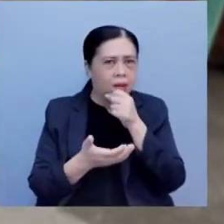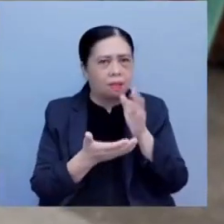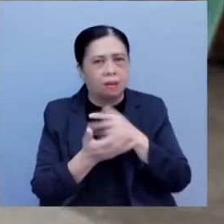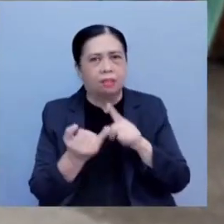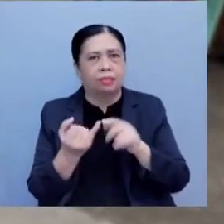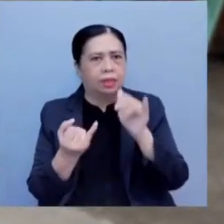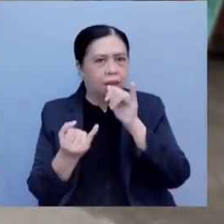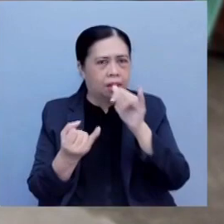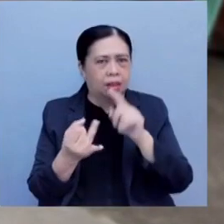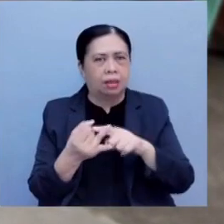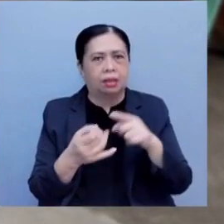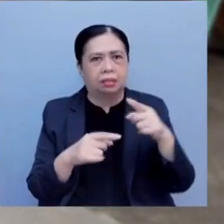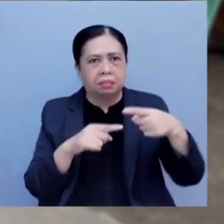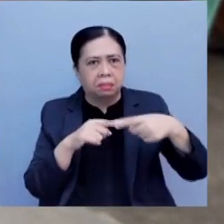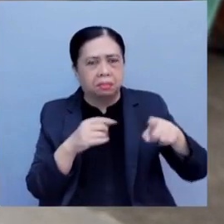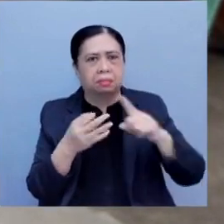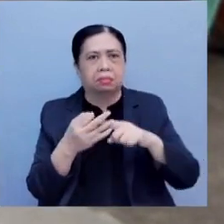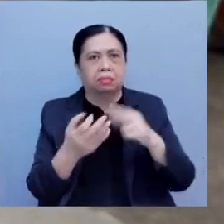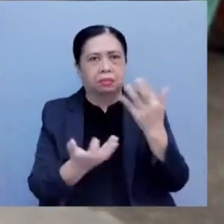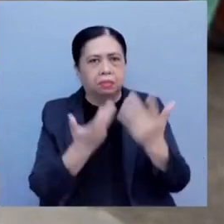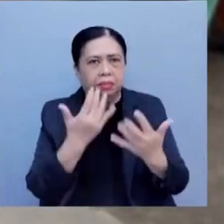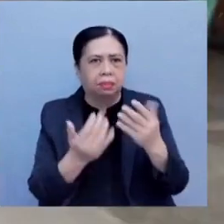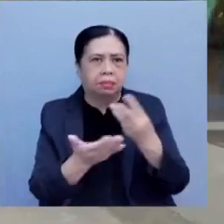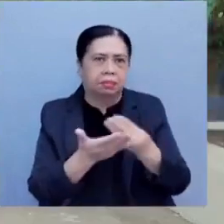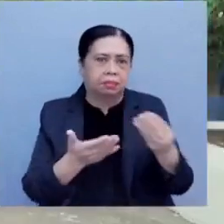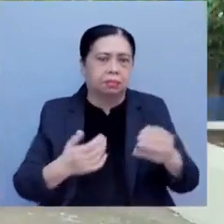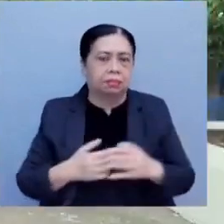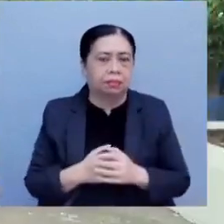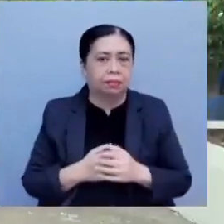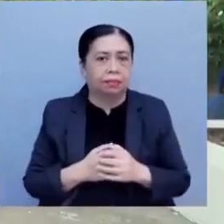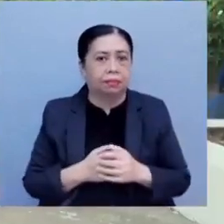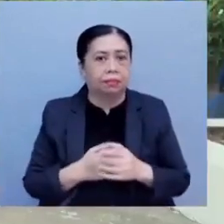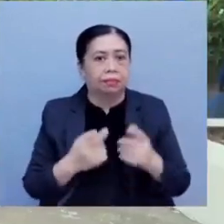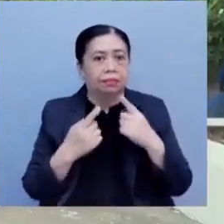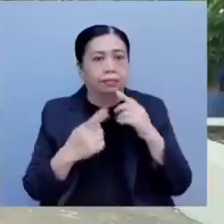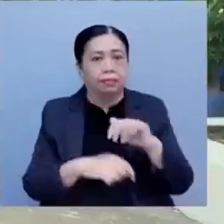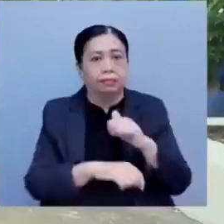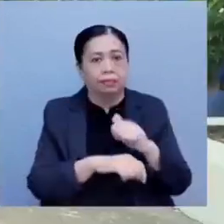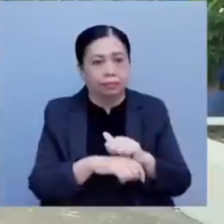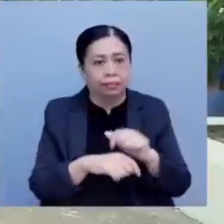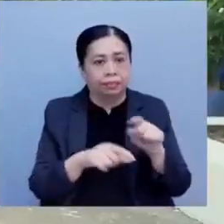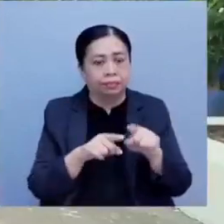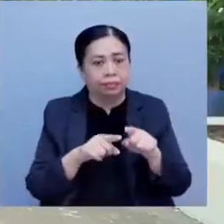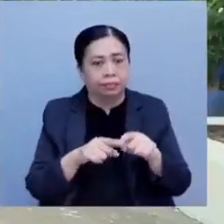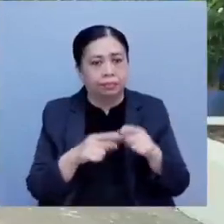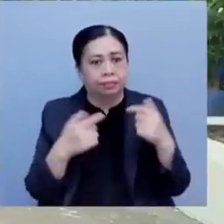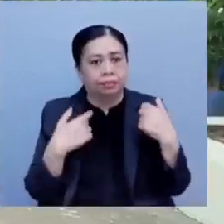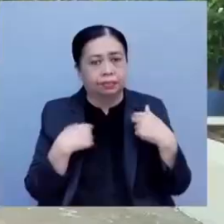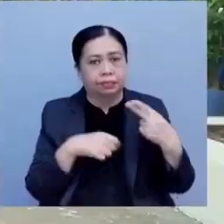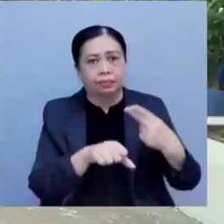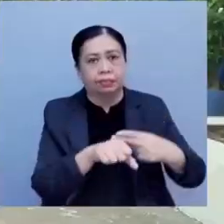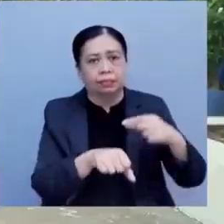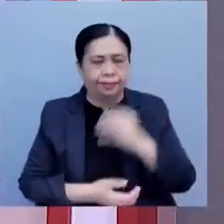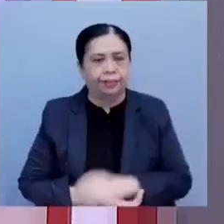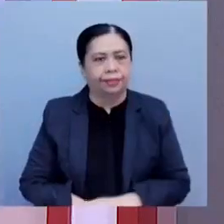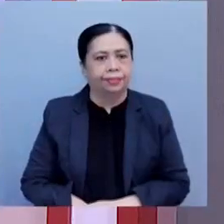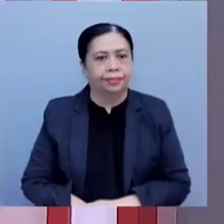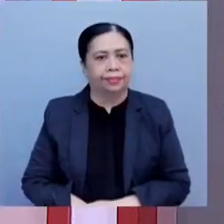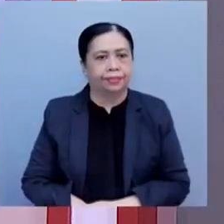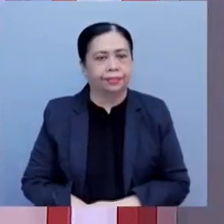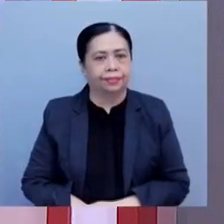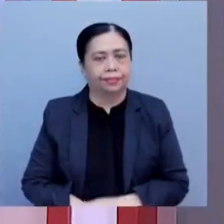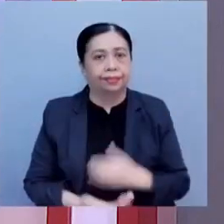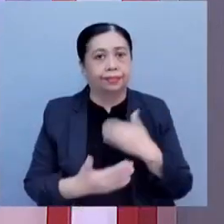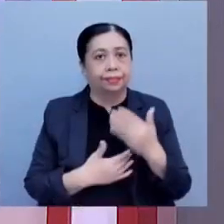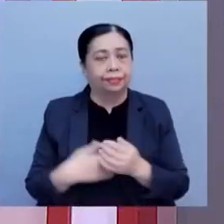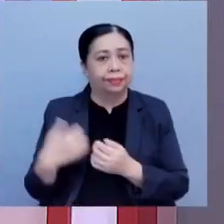pointed objects, and flammable materials. A tent is being set up inside for the headquarters of cemetery officials. Let's now get